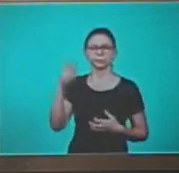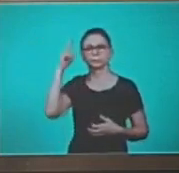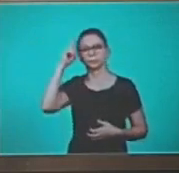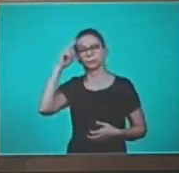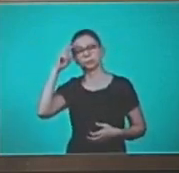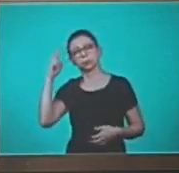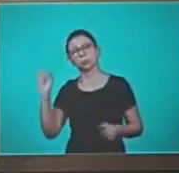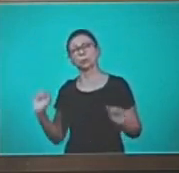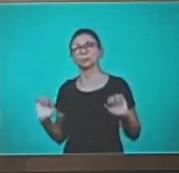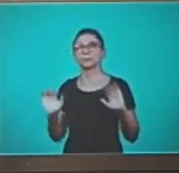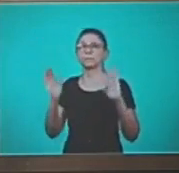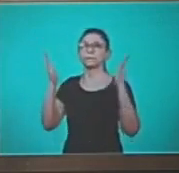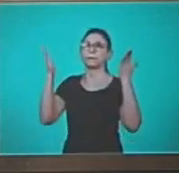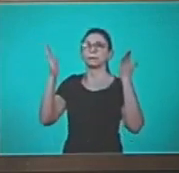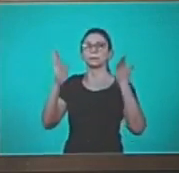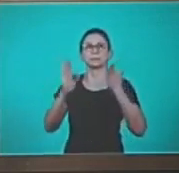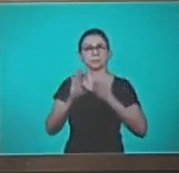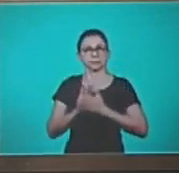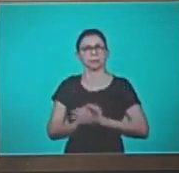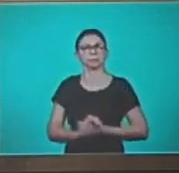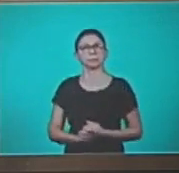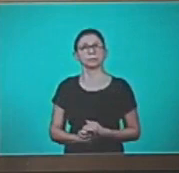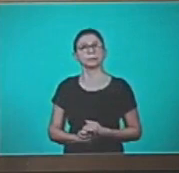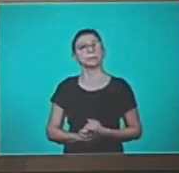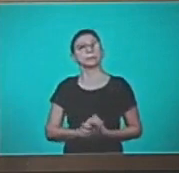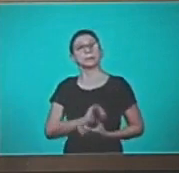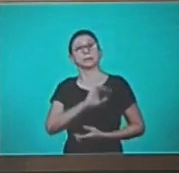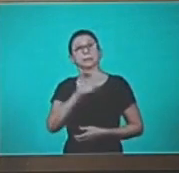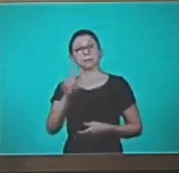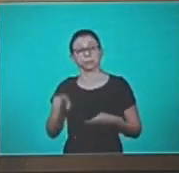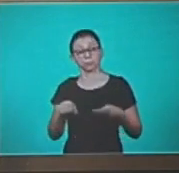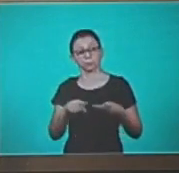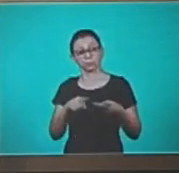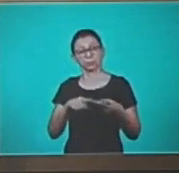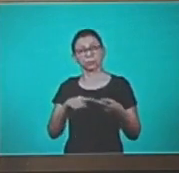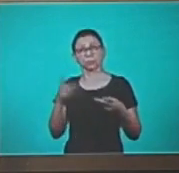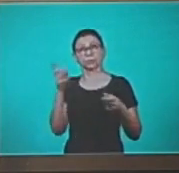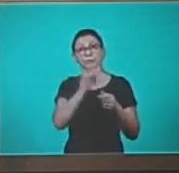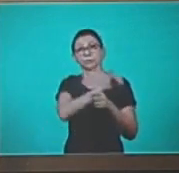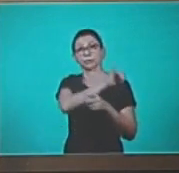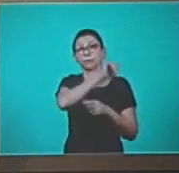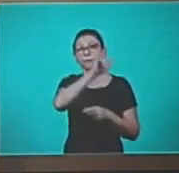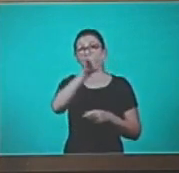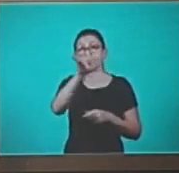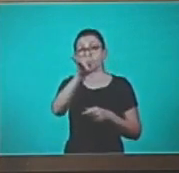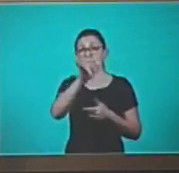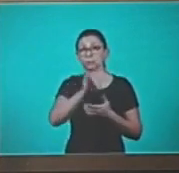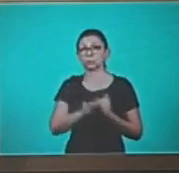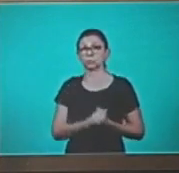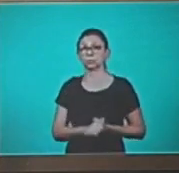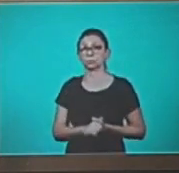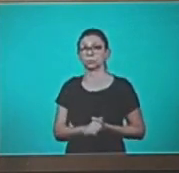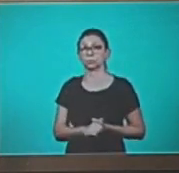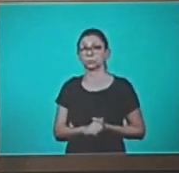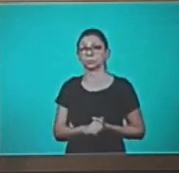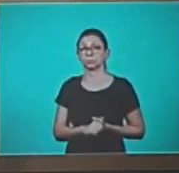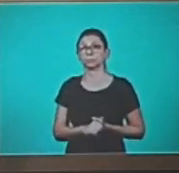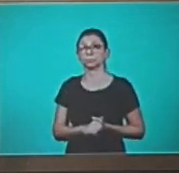of people, it was a feast. Anybody can mention about the historical part. But what happened